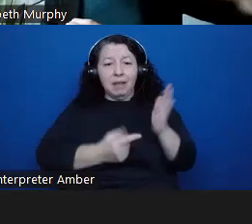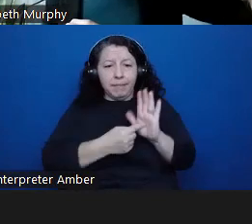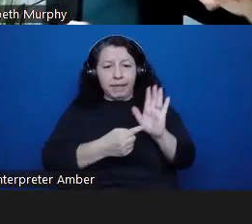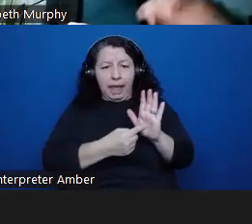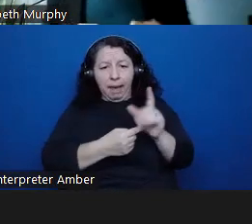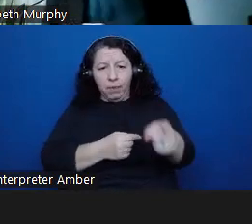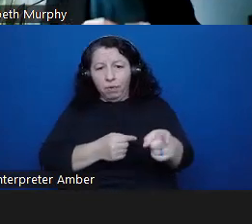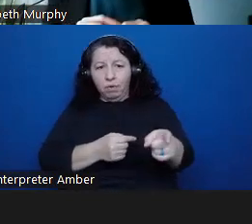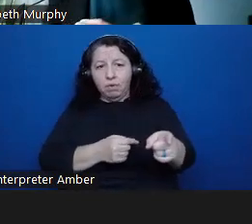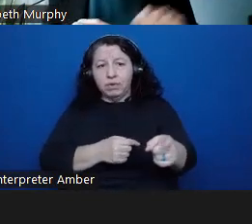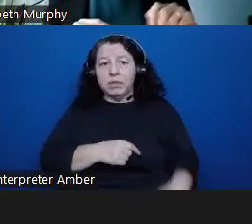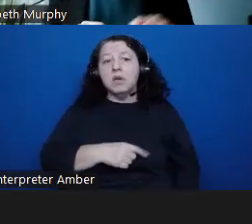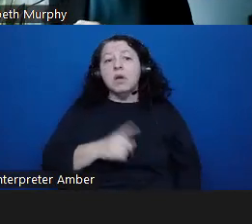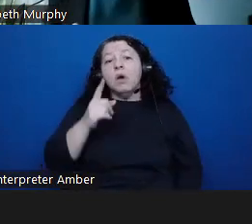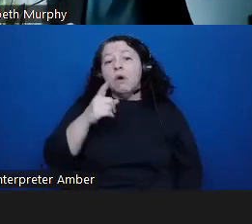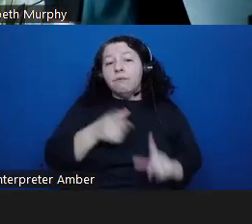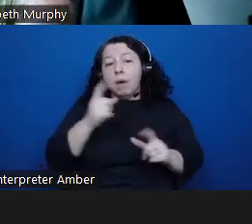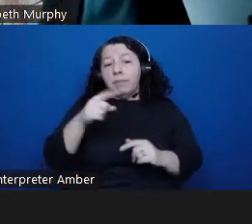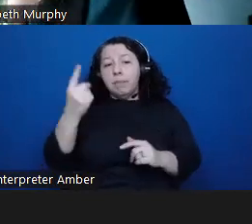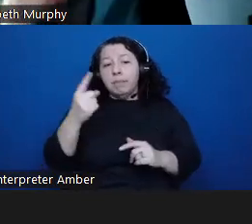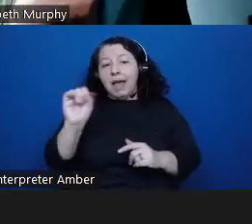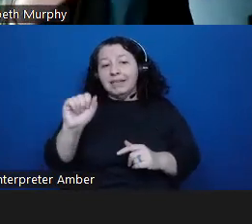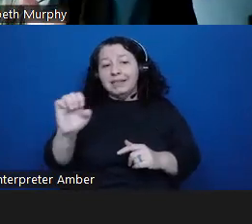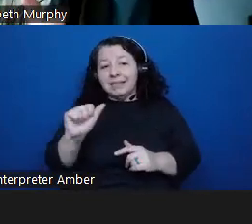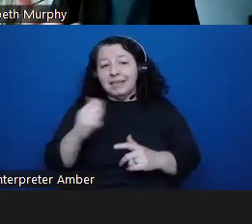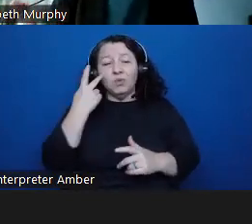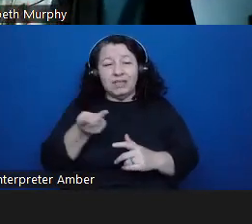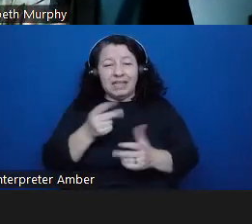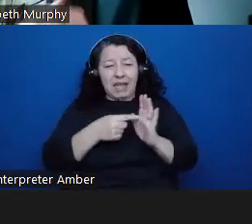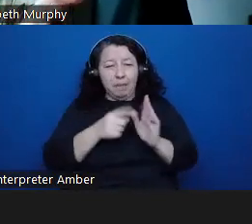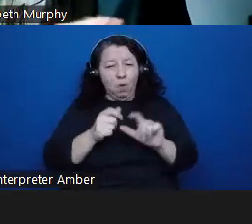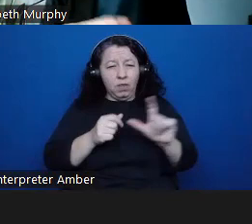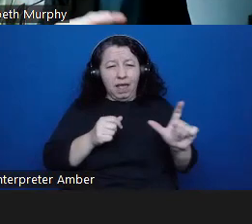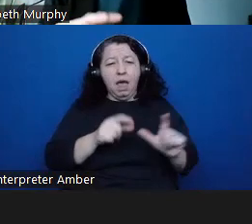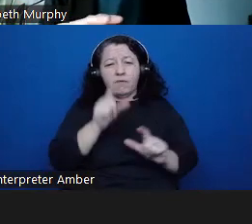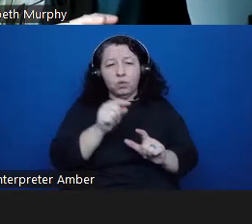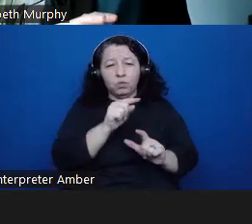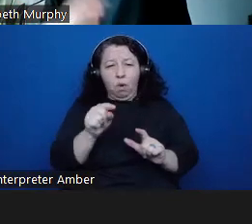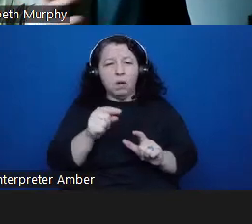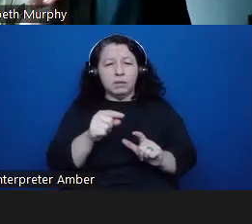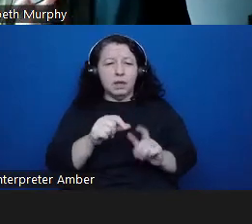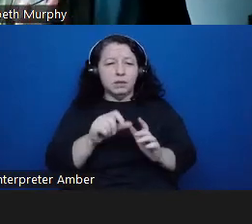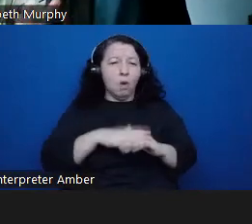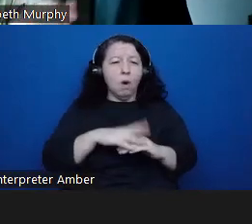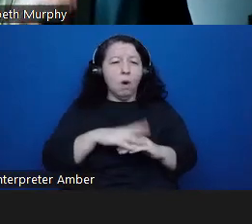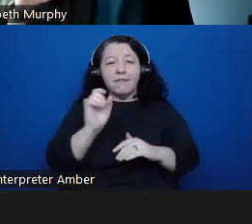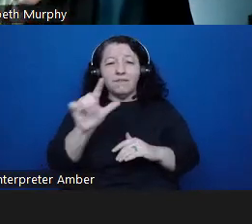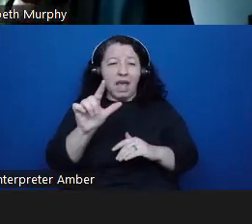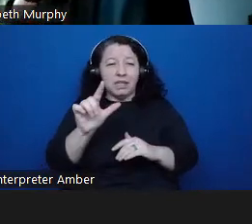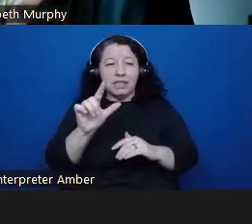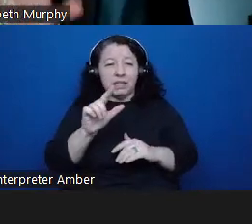Sea. You can see an example on the left here of crosses inscribed in vessel stands. Some of these were probably also used in the